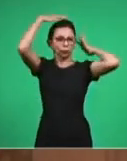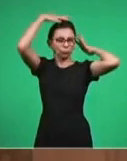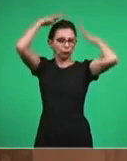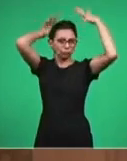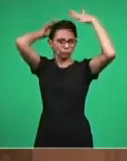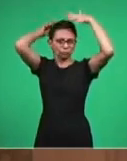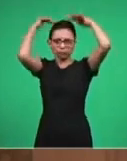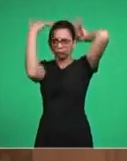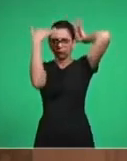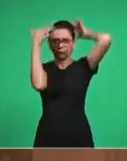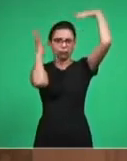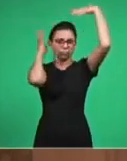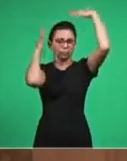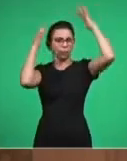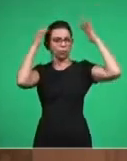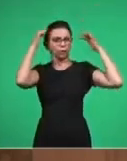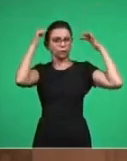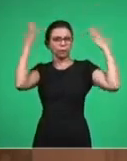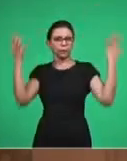And we shouldn't